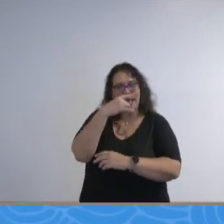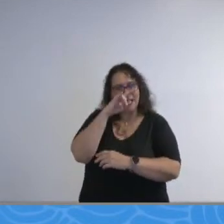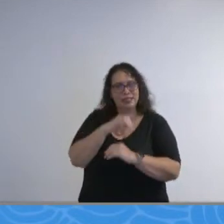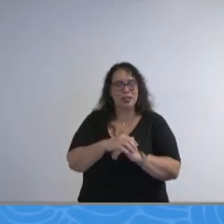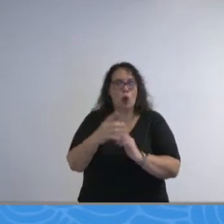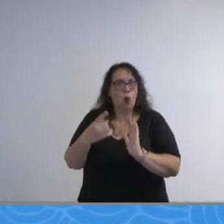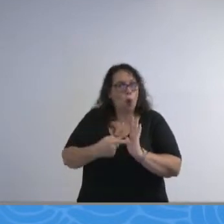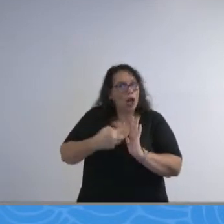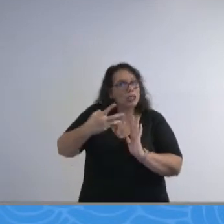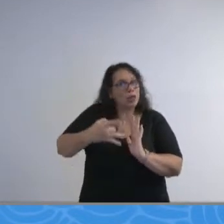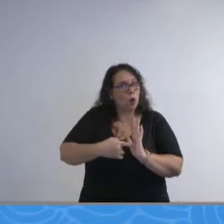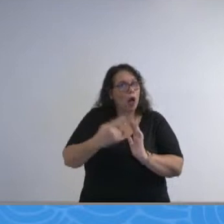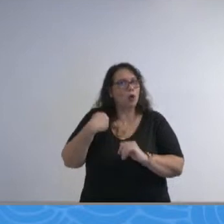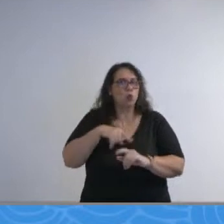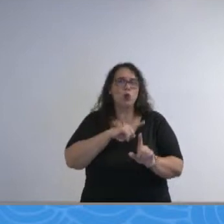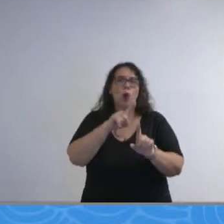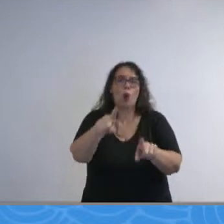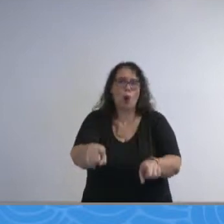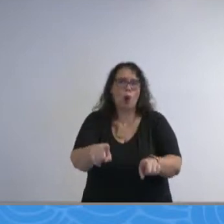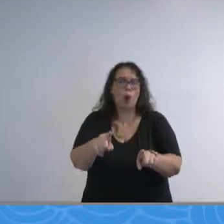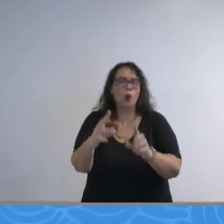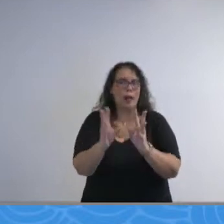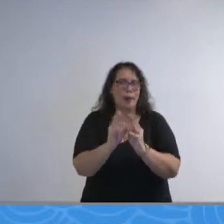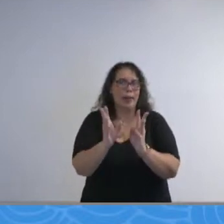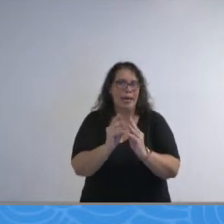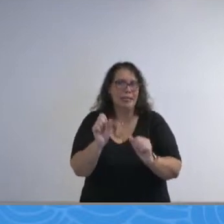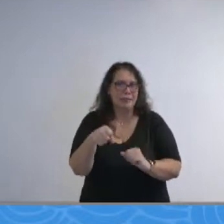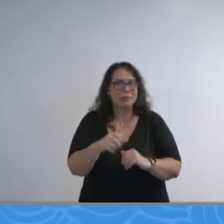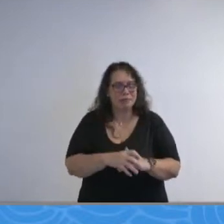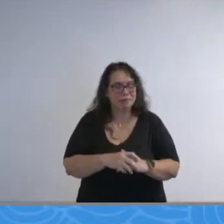while, we will go to the meetings.